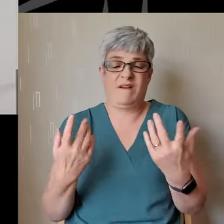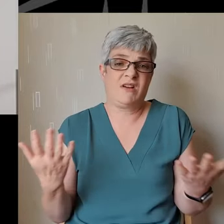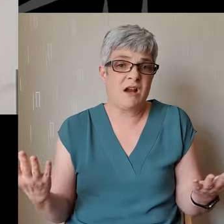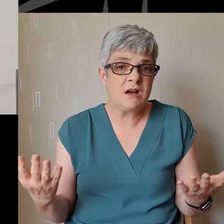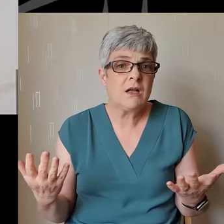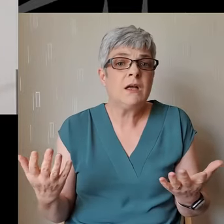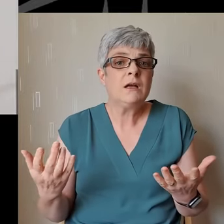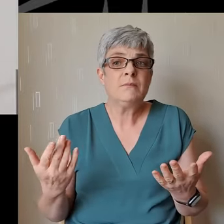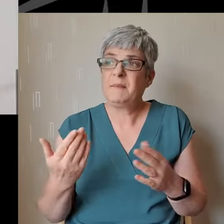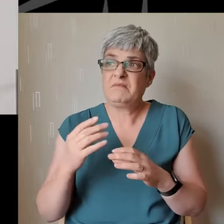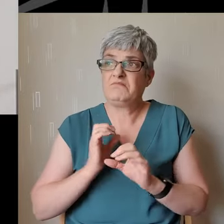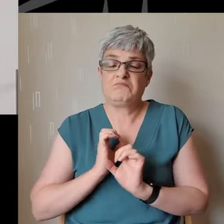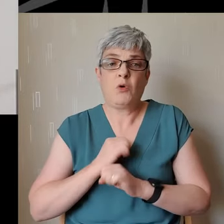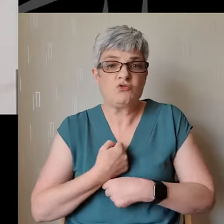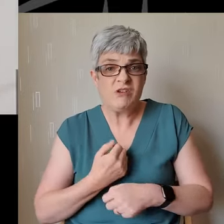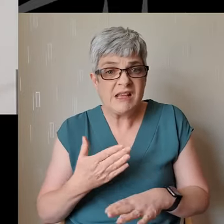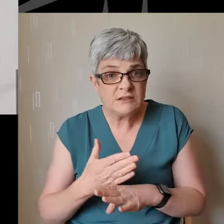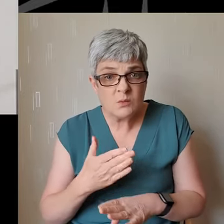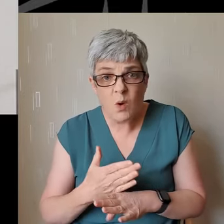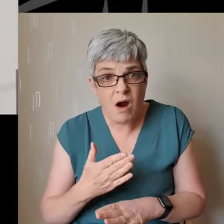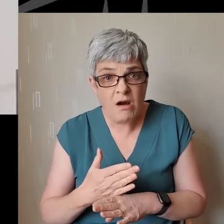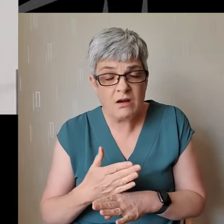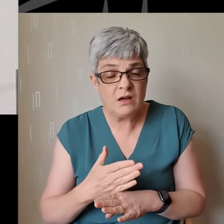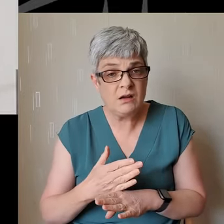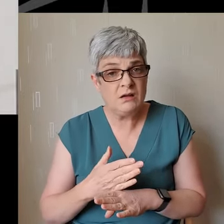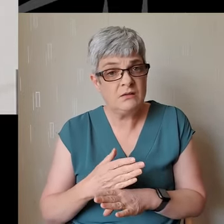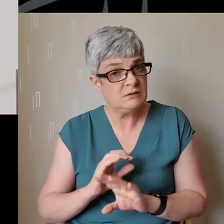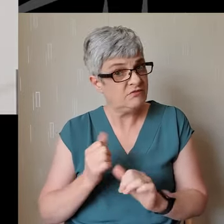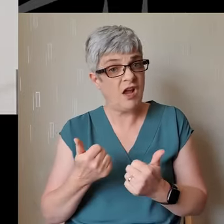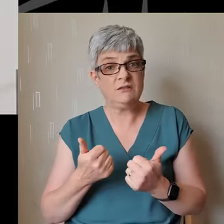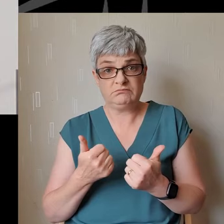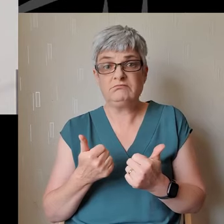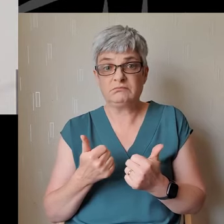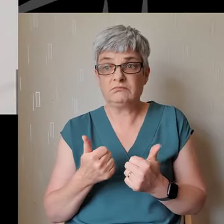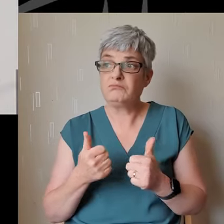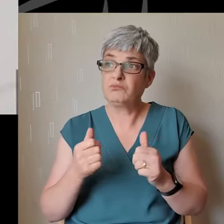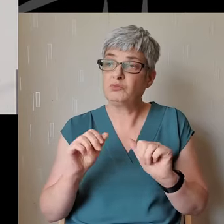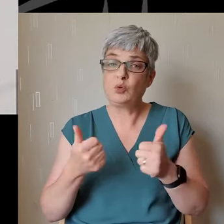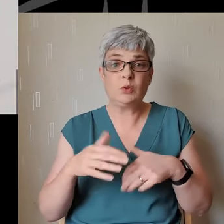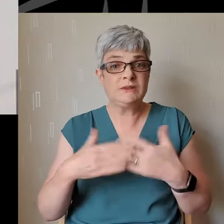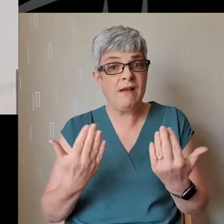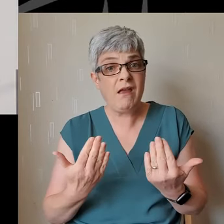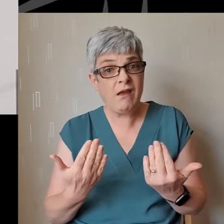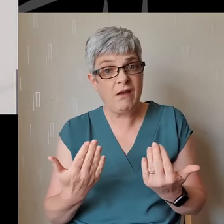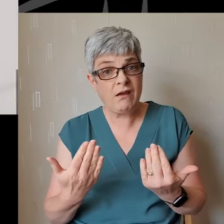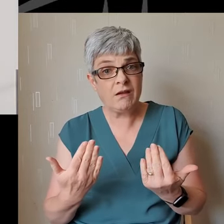through a day at work without being too stressed. Oh, it's been fine. It's been a good day.